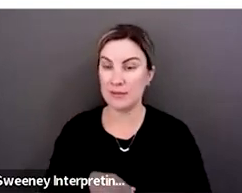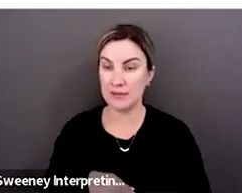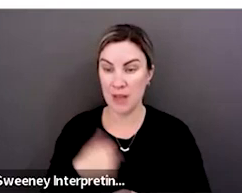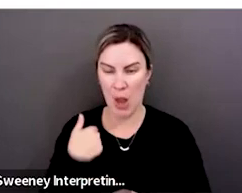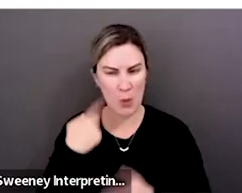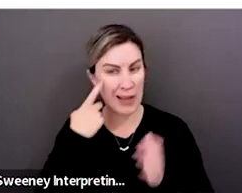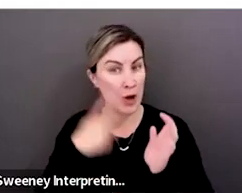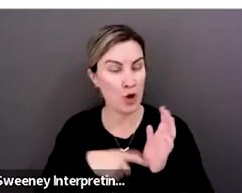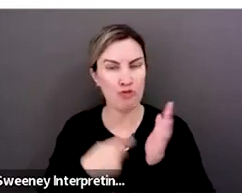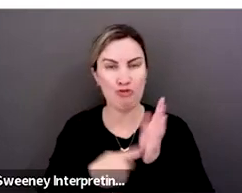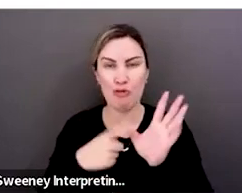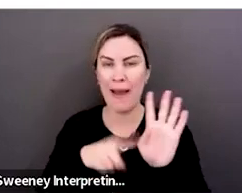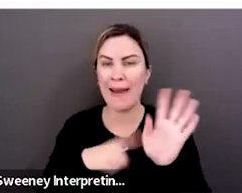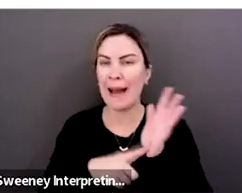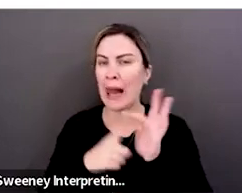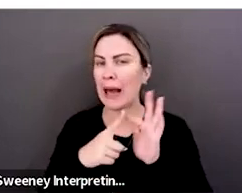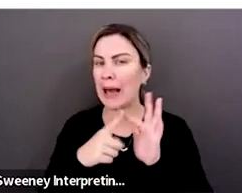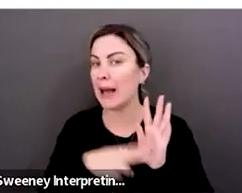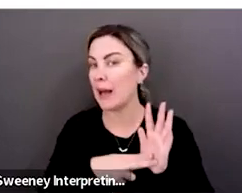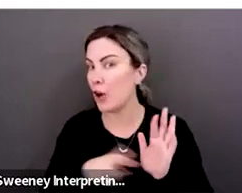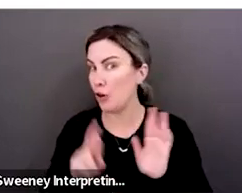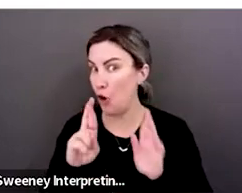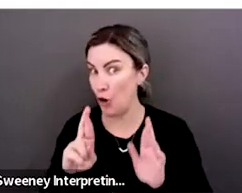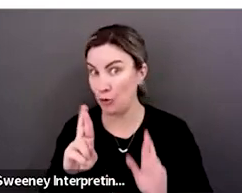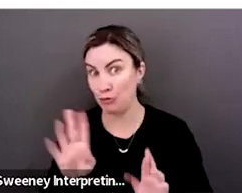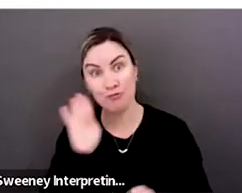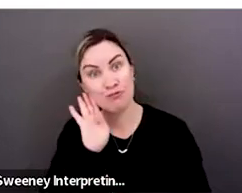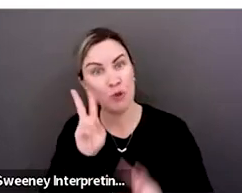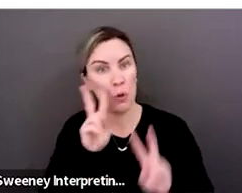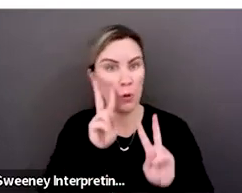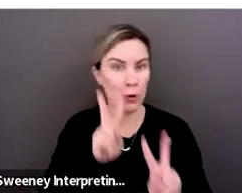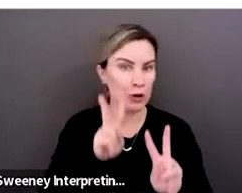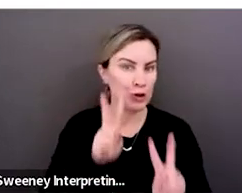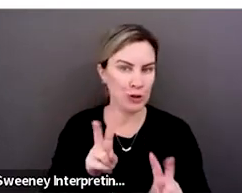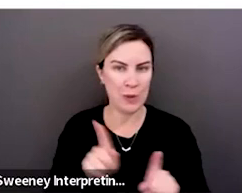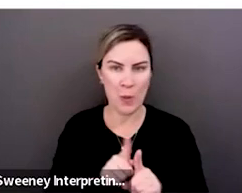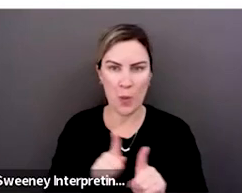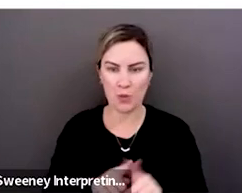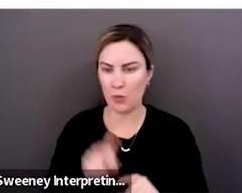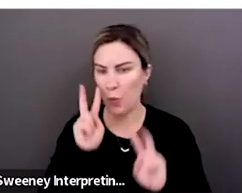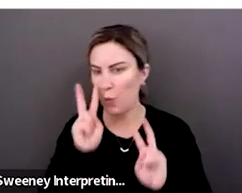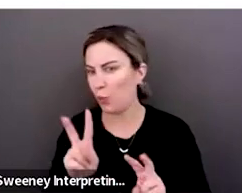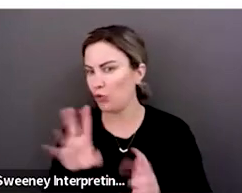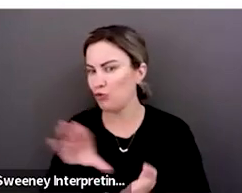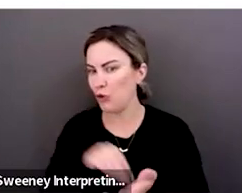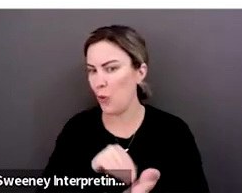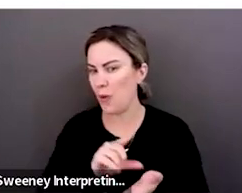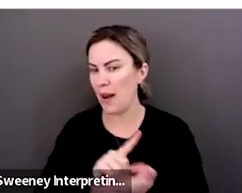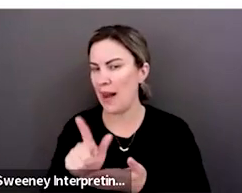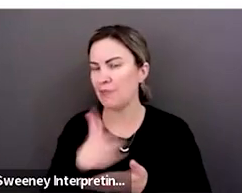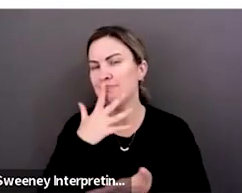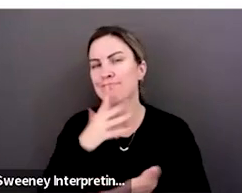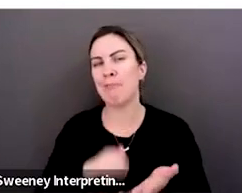hope, listening in. Raylene, I hope you have a chance to listen in and or listen to the recording later.